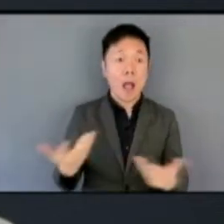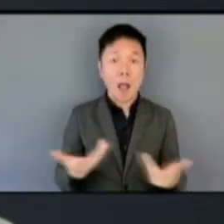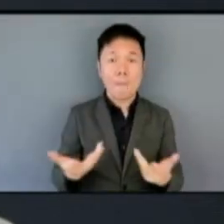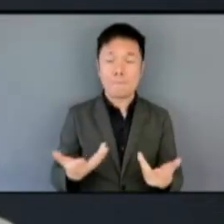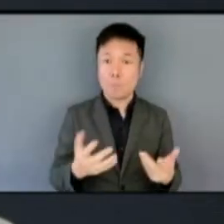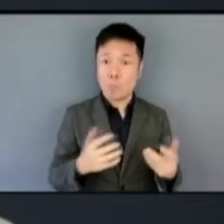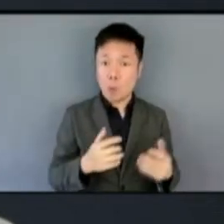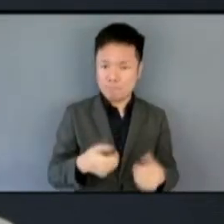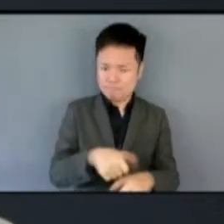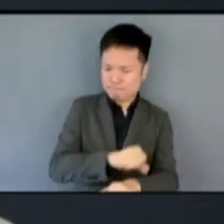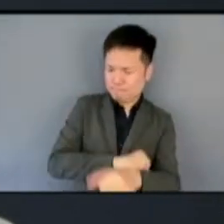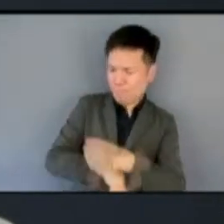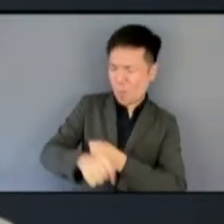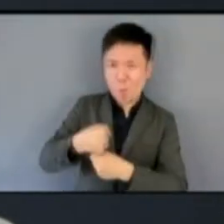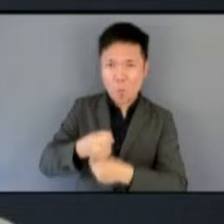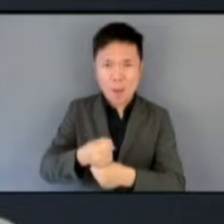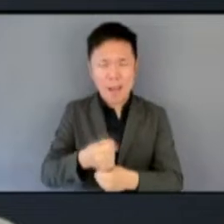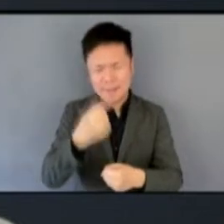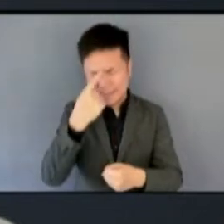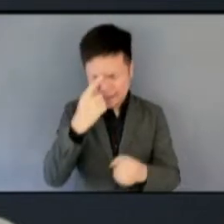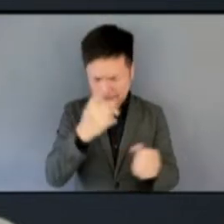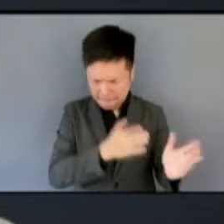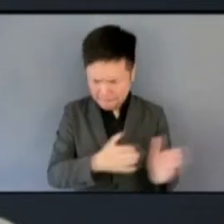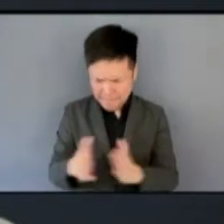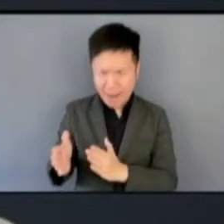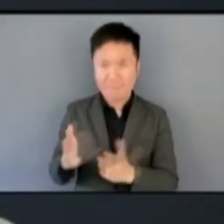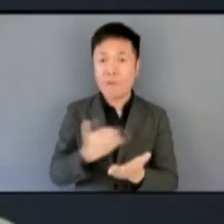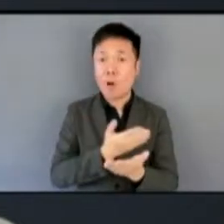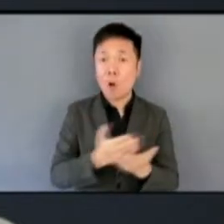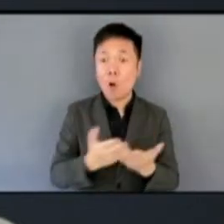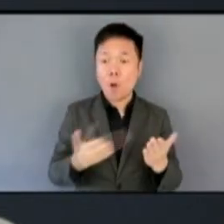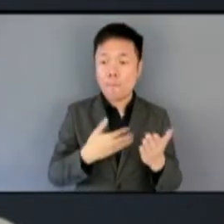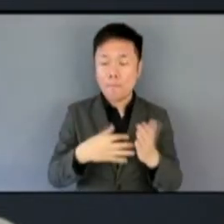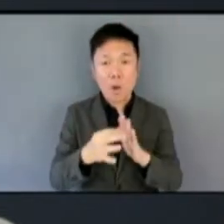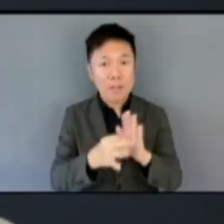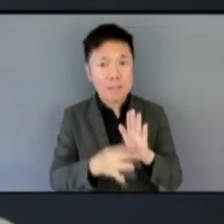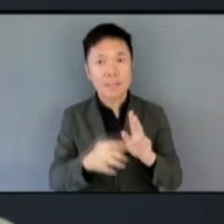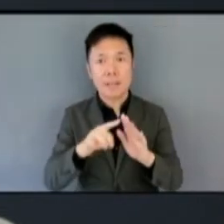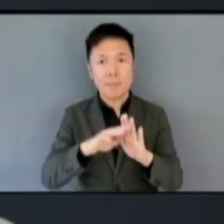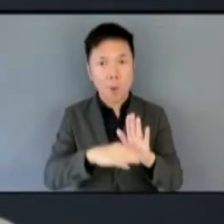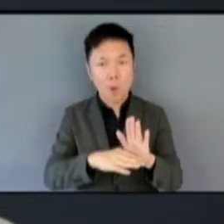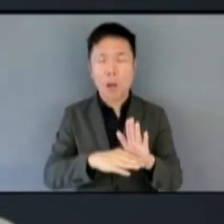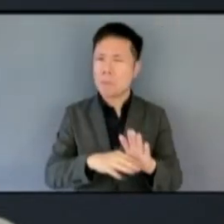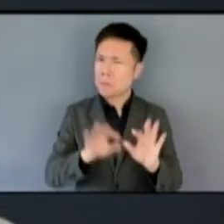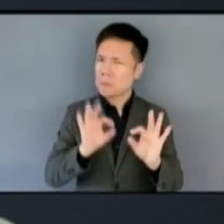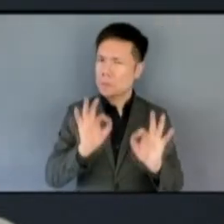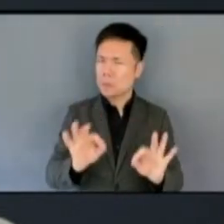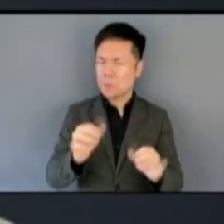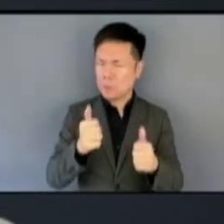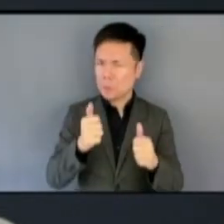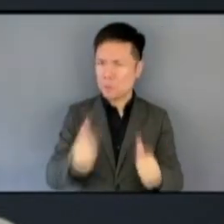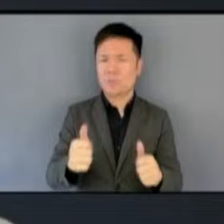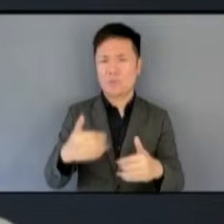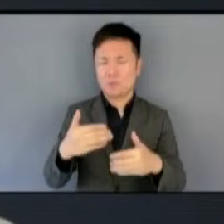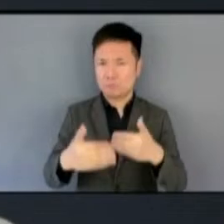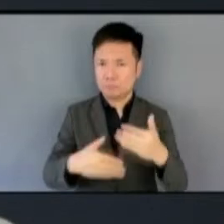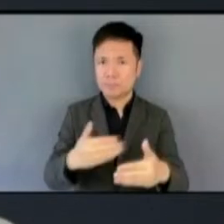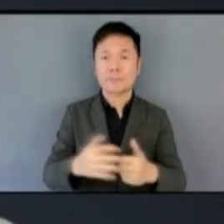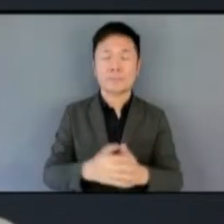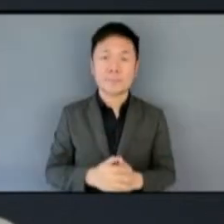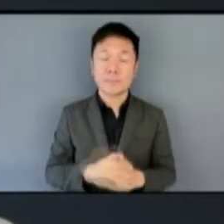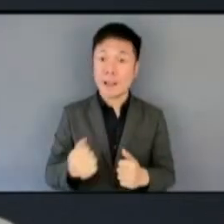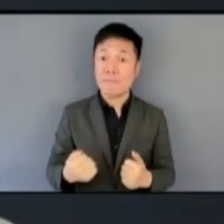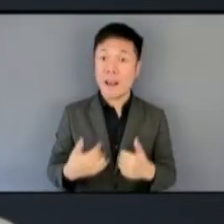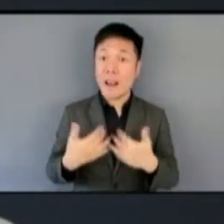a focused plan and bringing it into all our policies and programs, then it can have a very powerful effect. Lifelong learning is